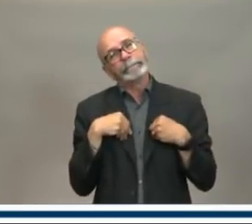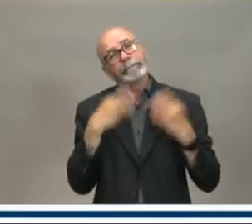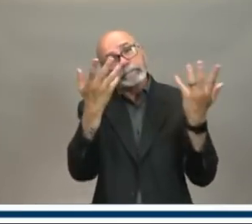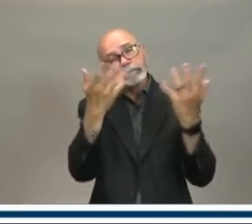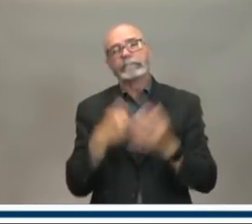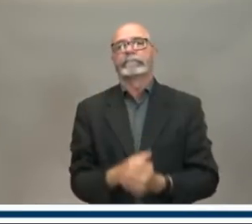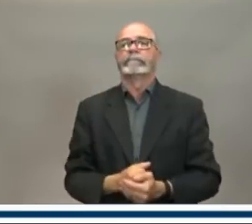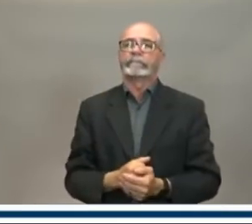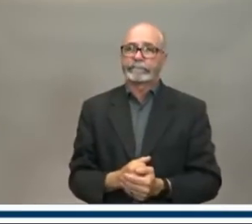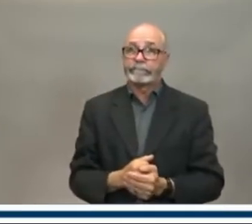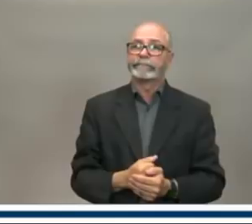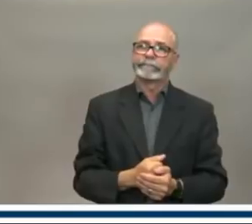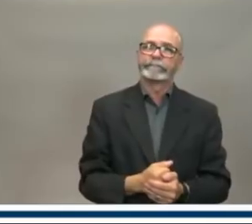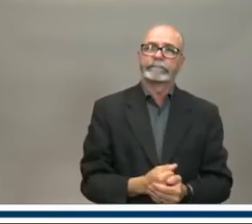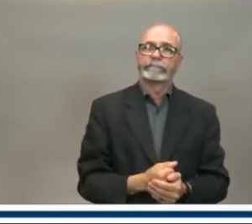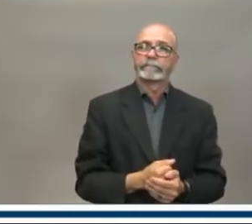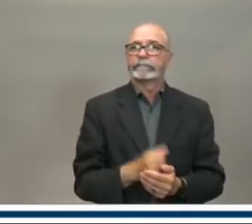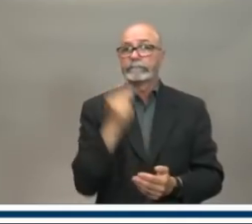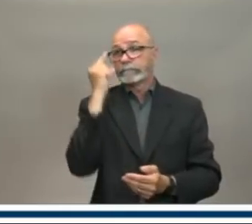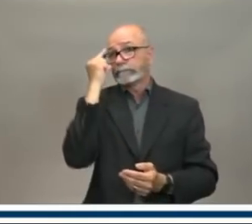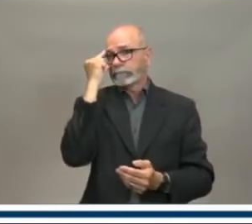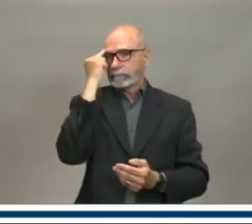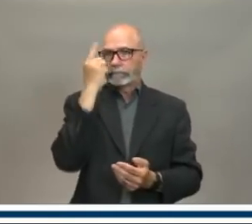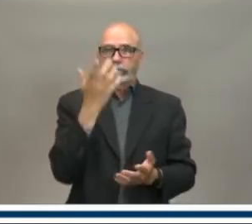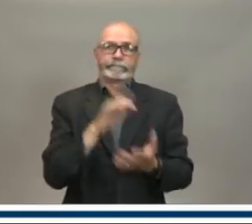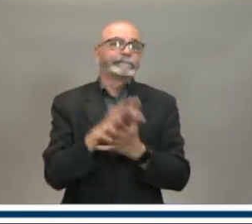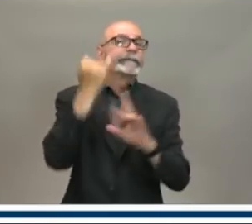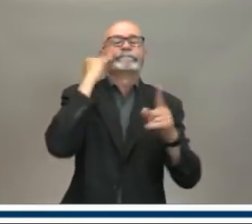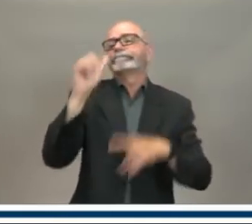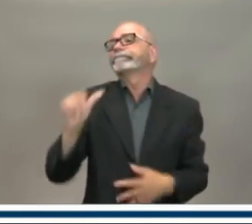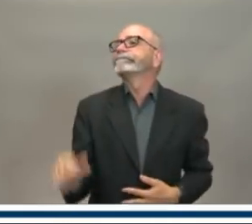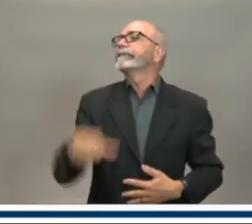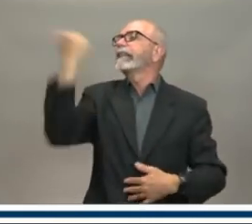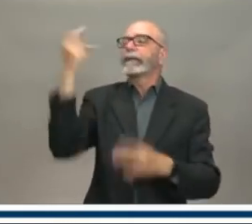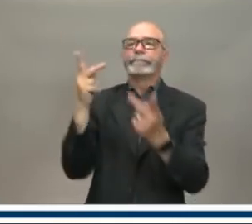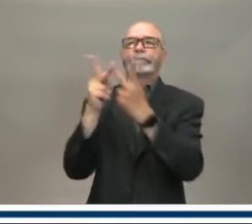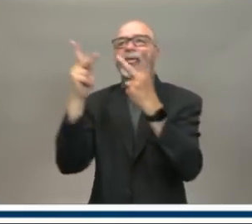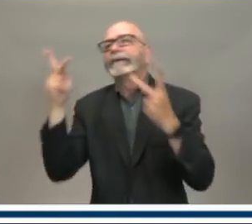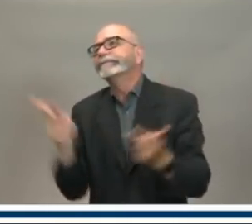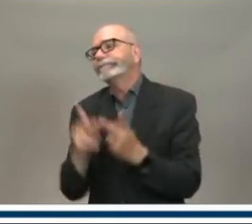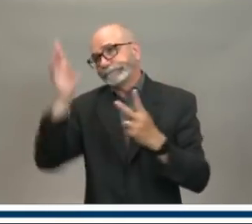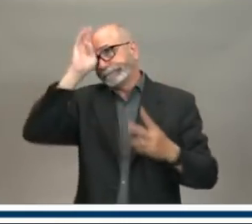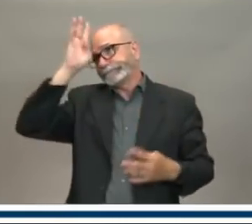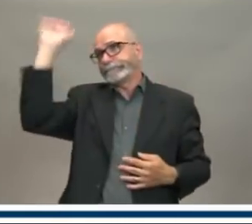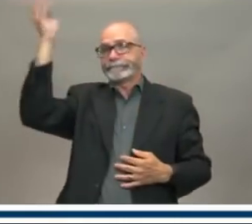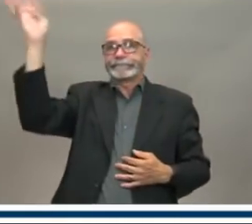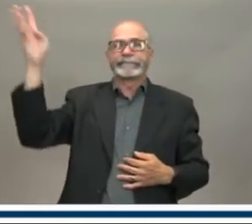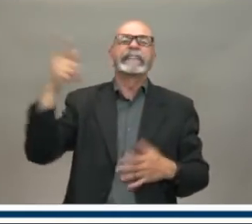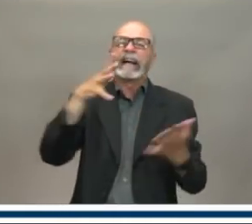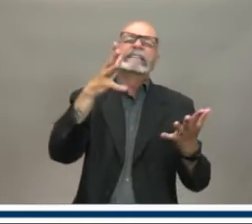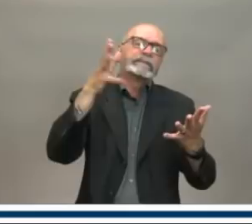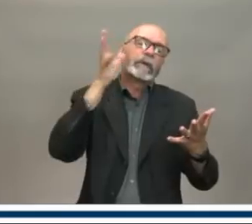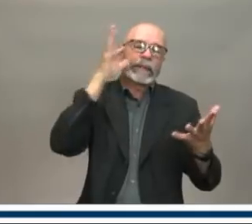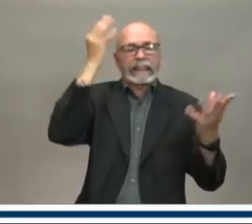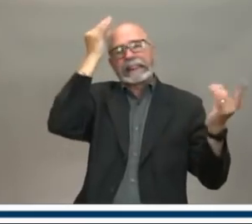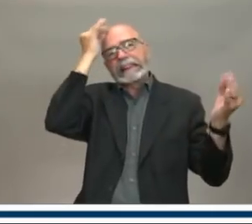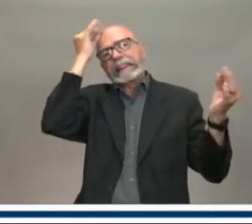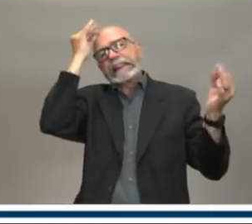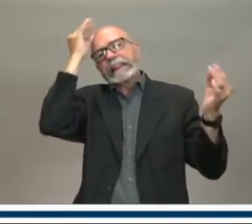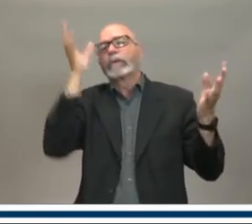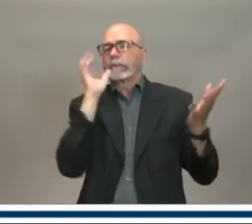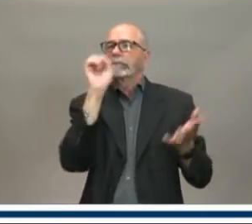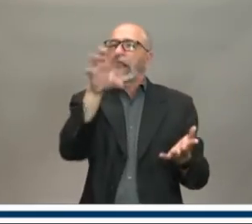But in other settings, we encourage people to consider doing that with all the information that I've just